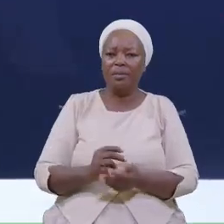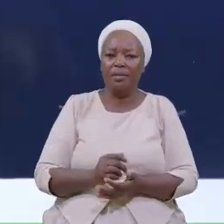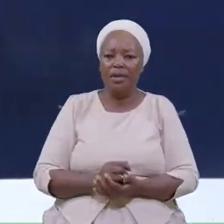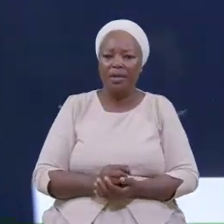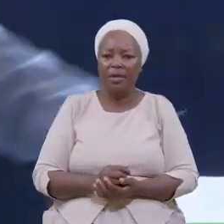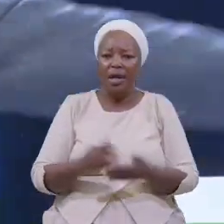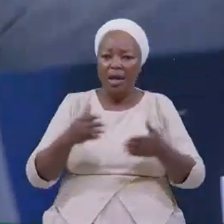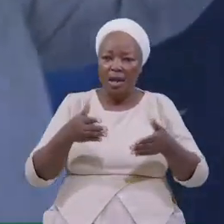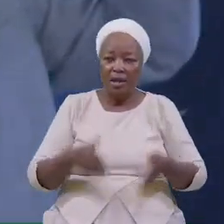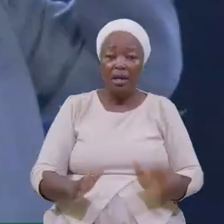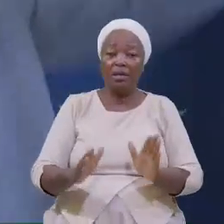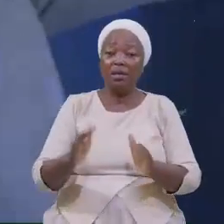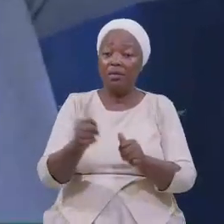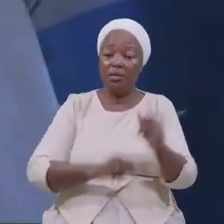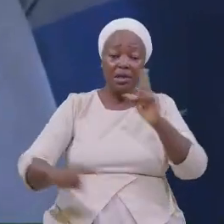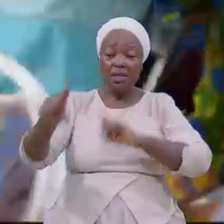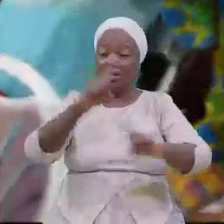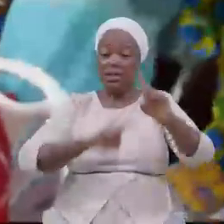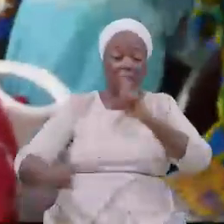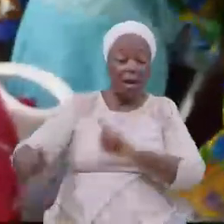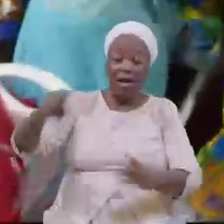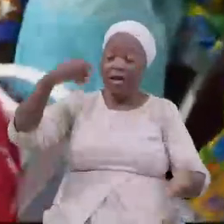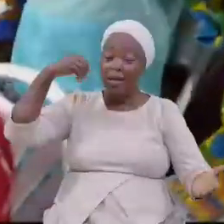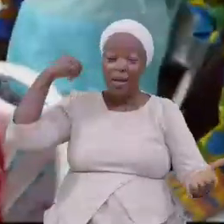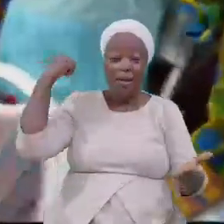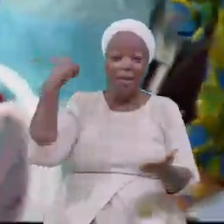Let somebody say, amen.